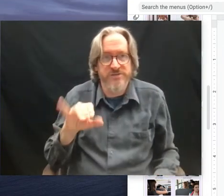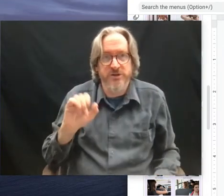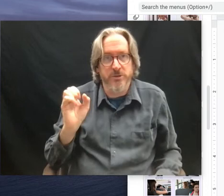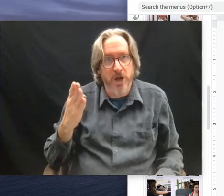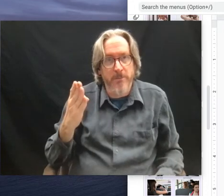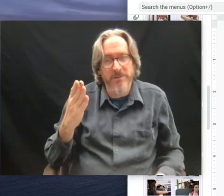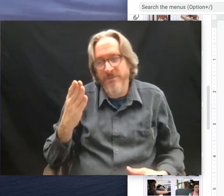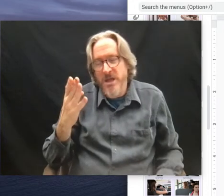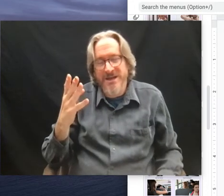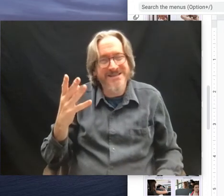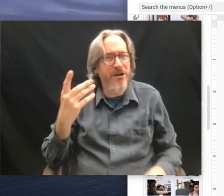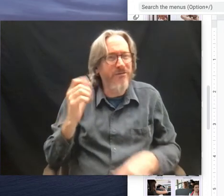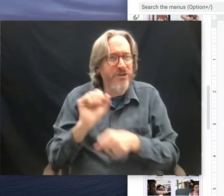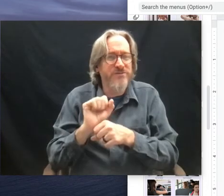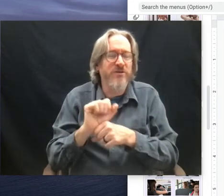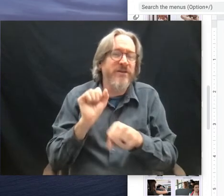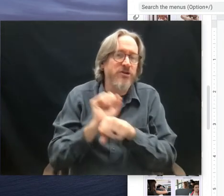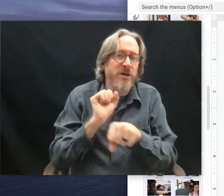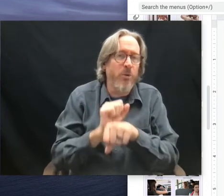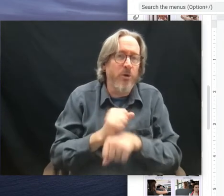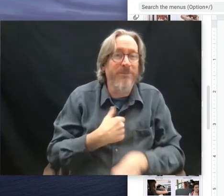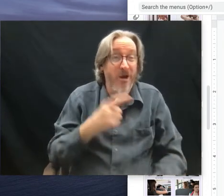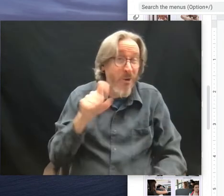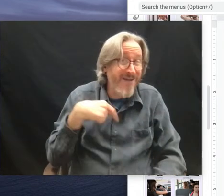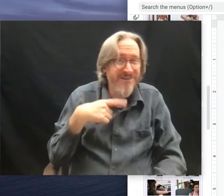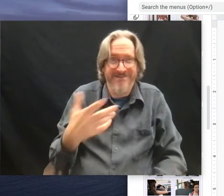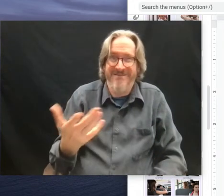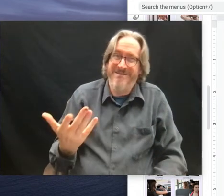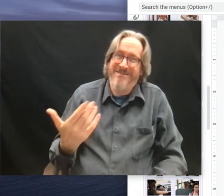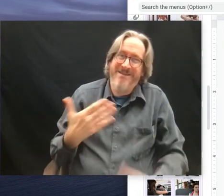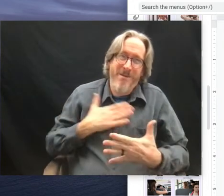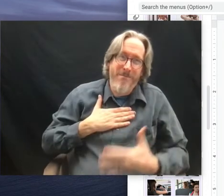So just finish with job. It's not often used for like if you're talking about work, but